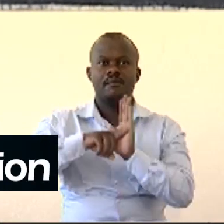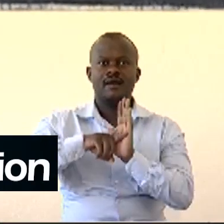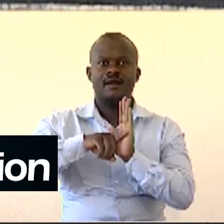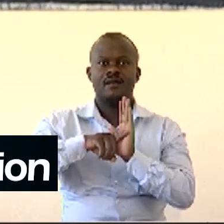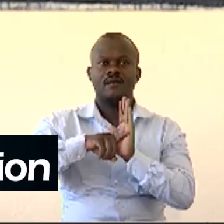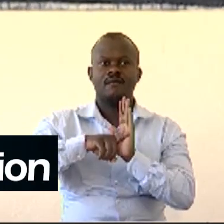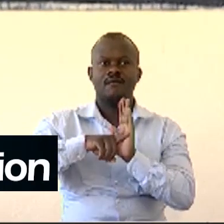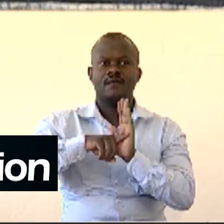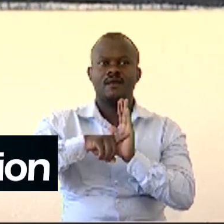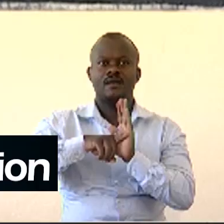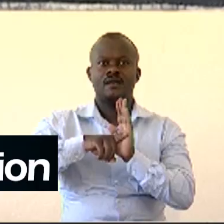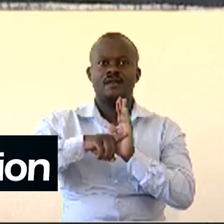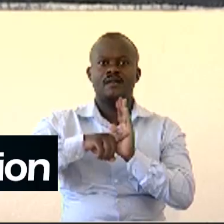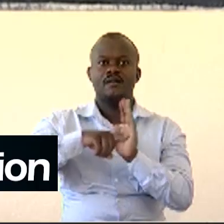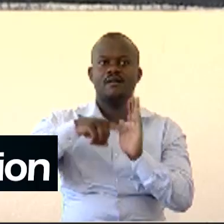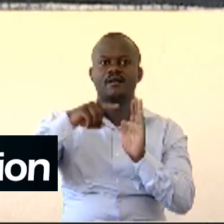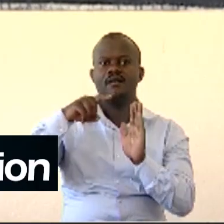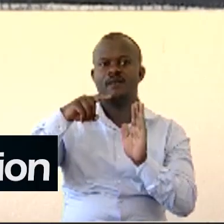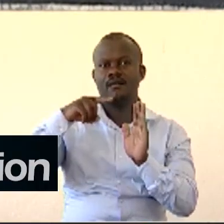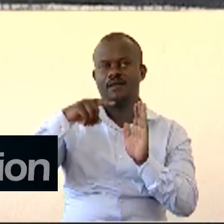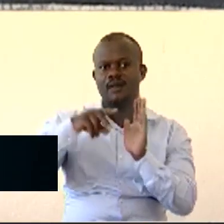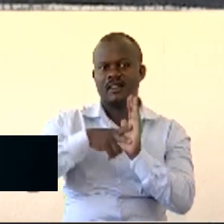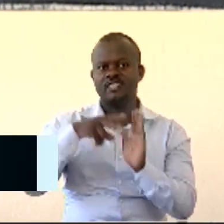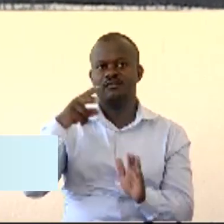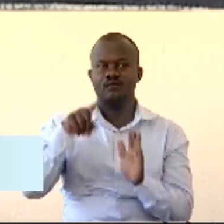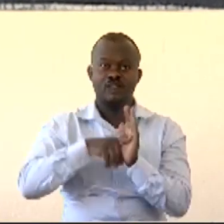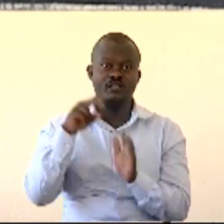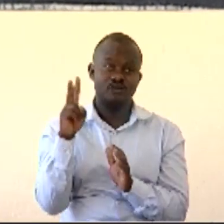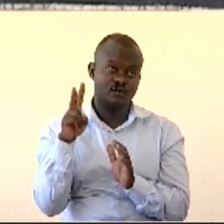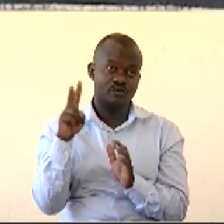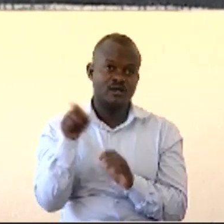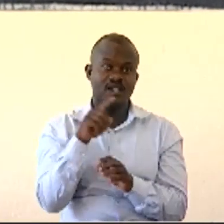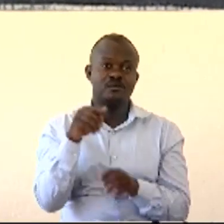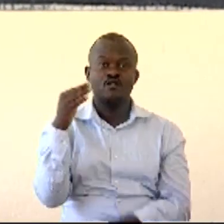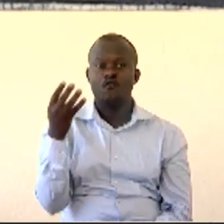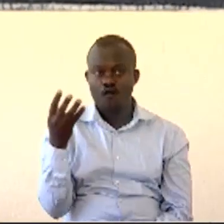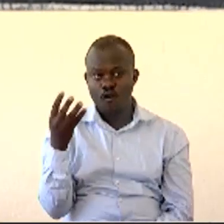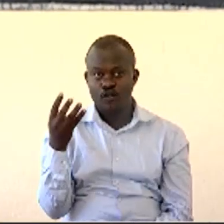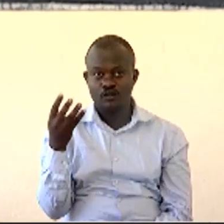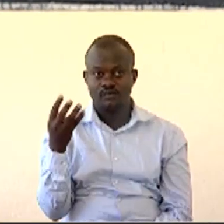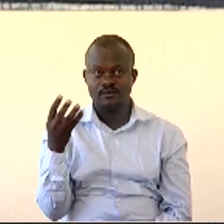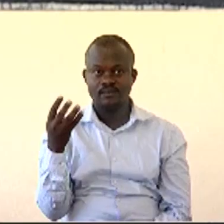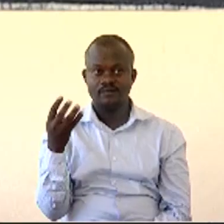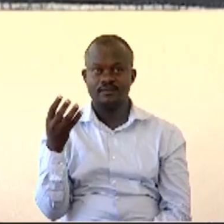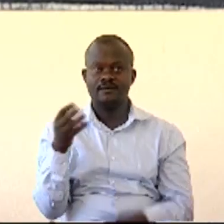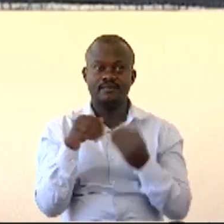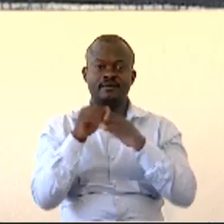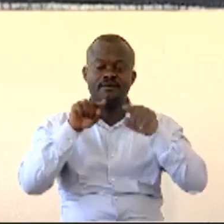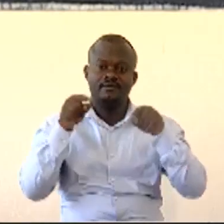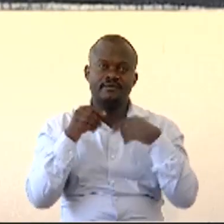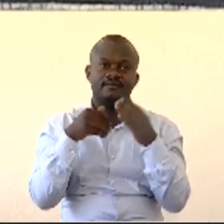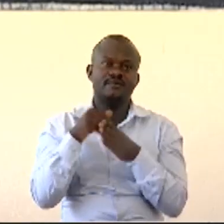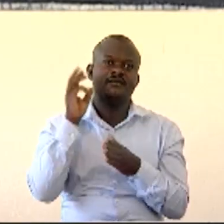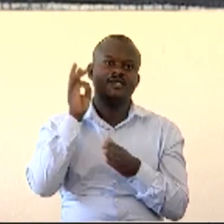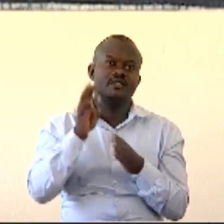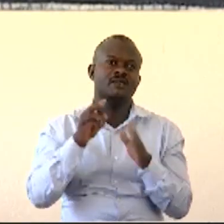minus, this oxygen is -2, remember, times 4. So we can say plus. This will